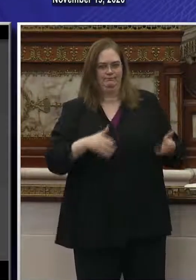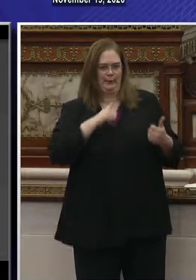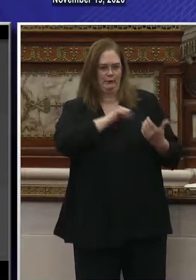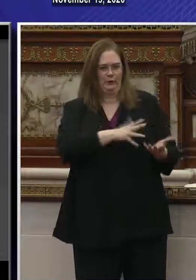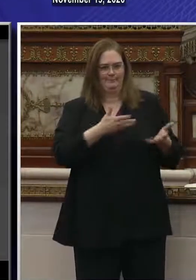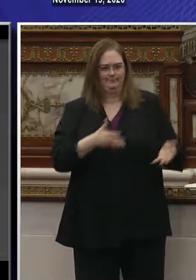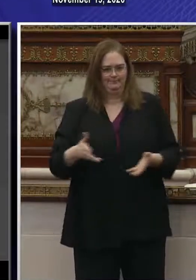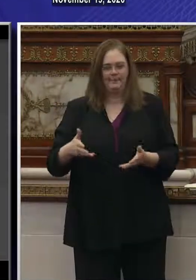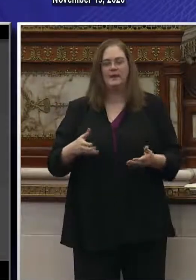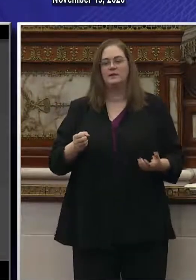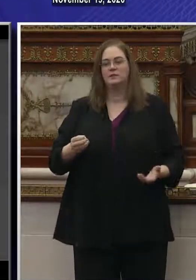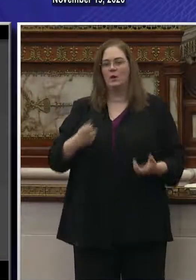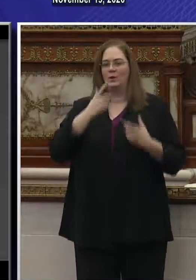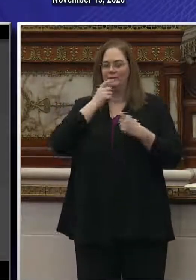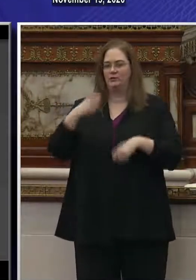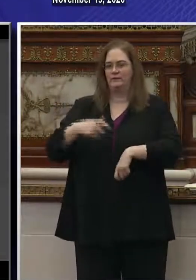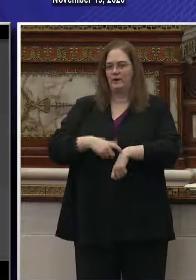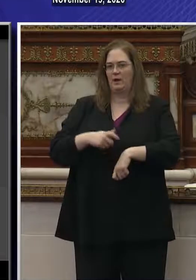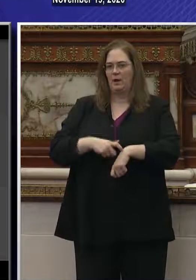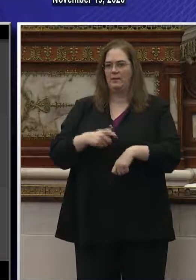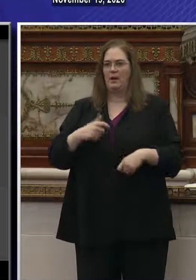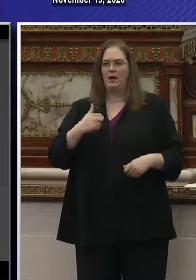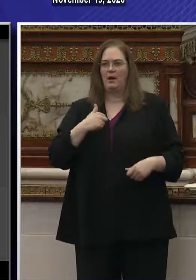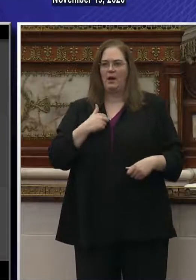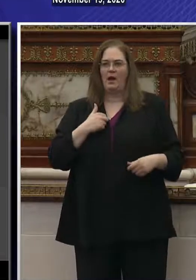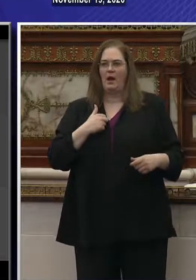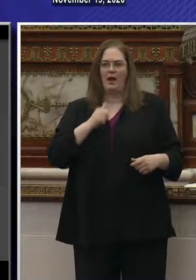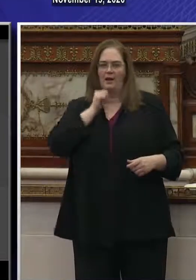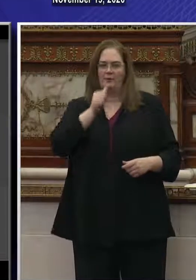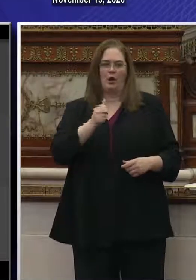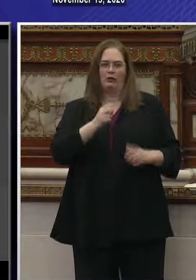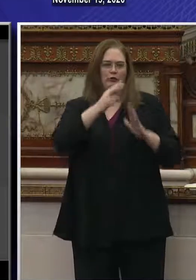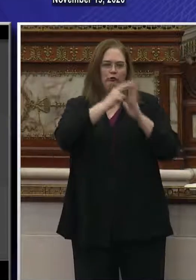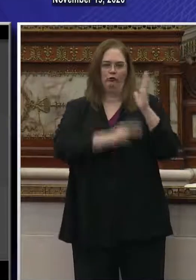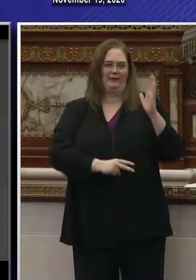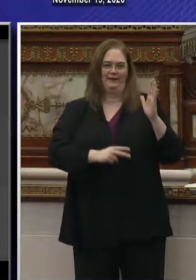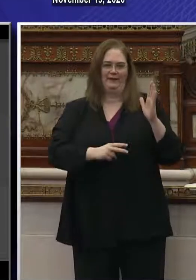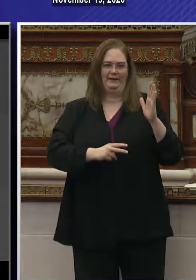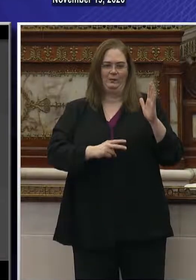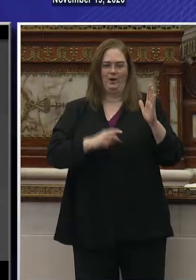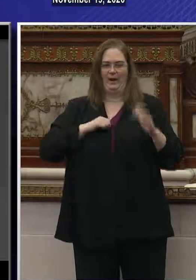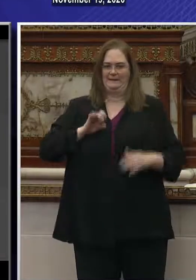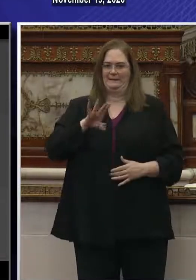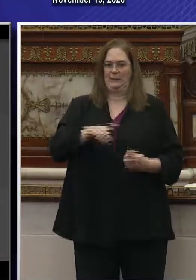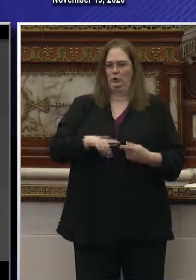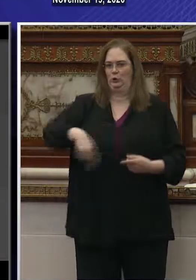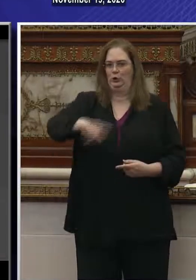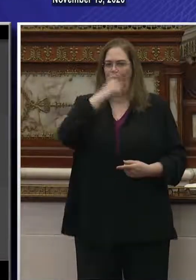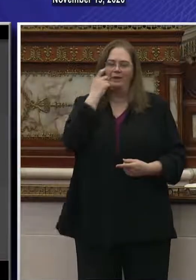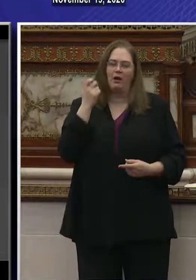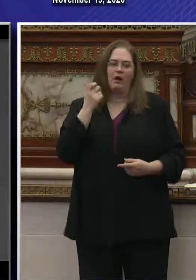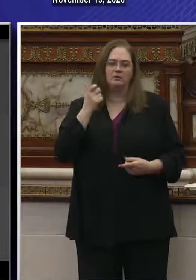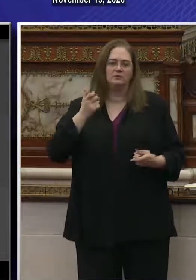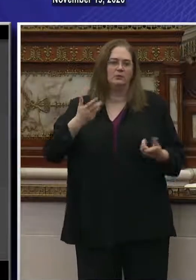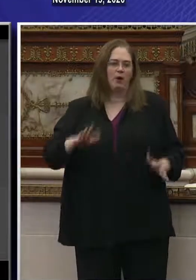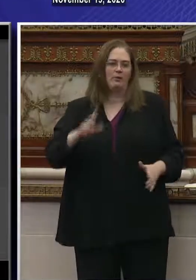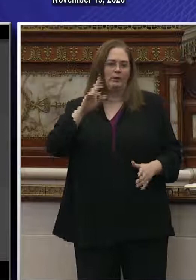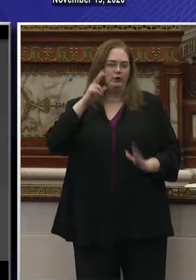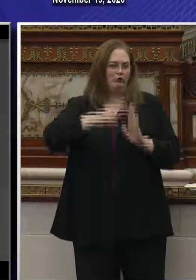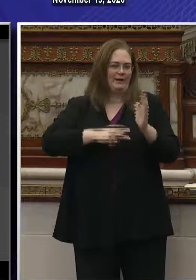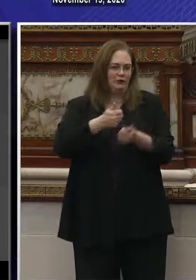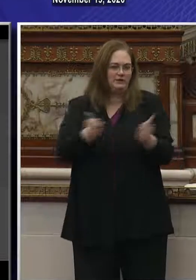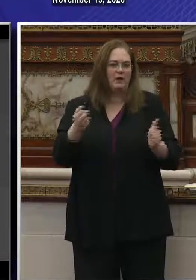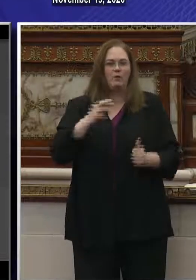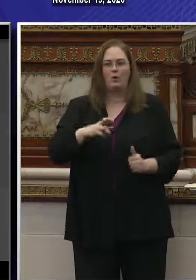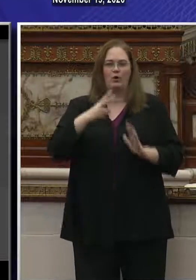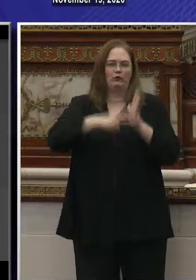And so in the interest of time, I'm not going to read from what you've received, because you probably have already read it and